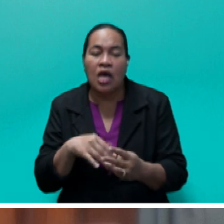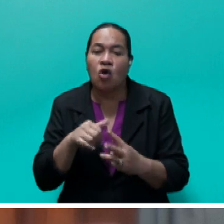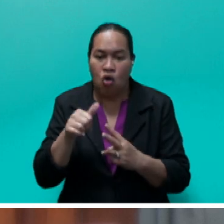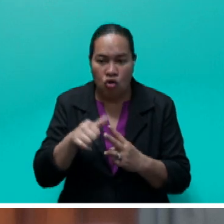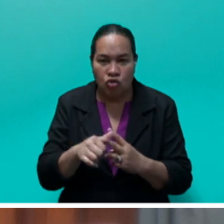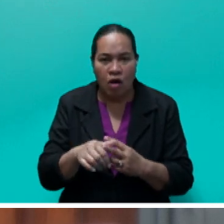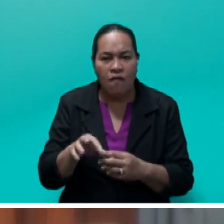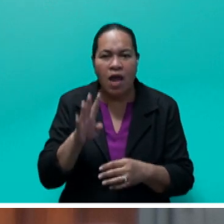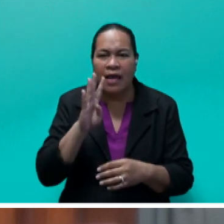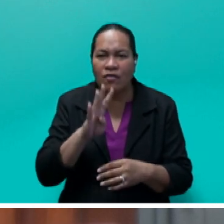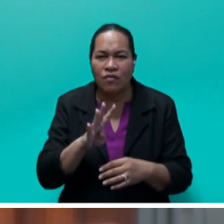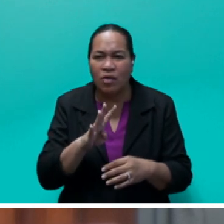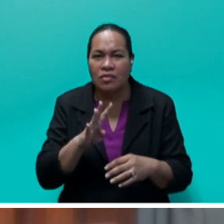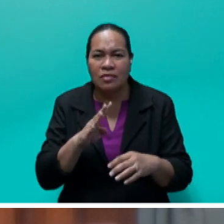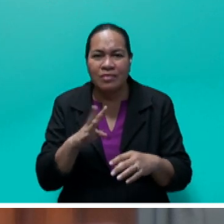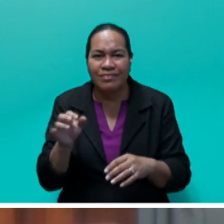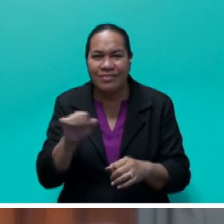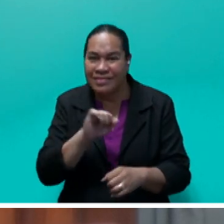used as standby vehicles on site.